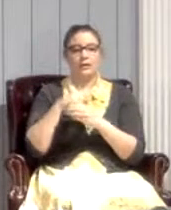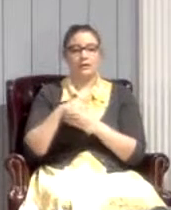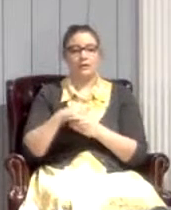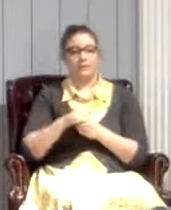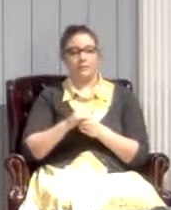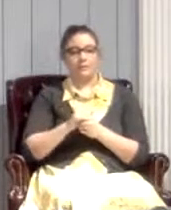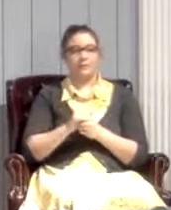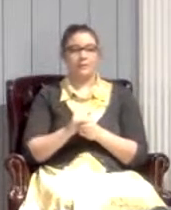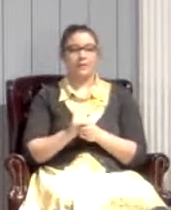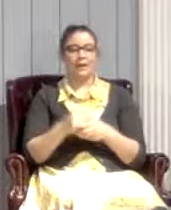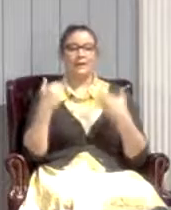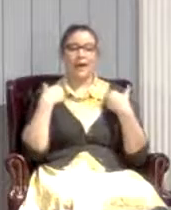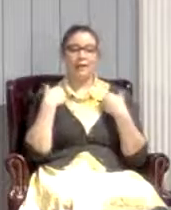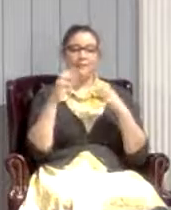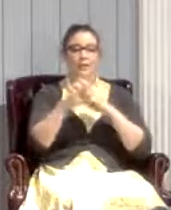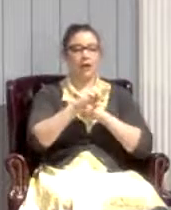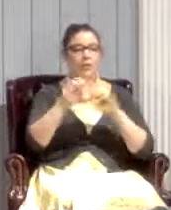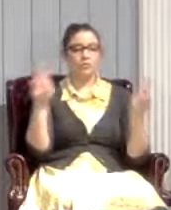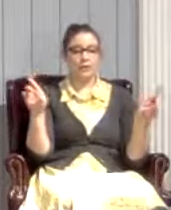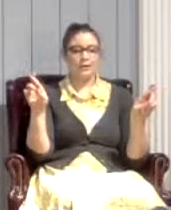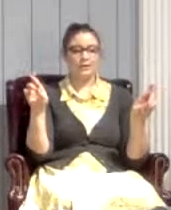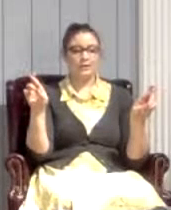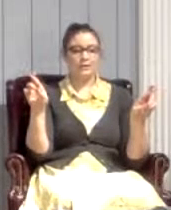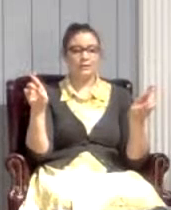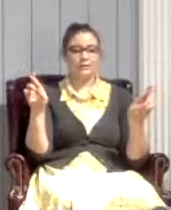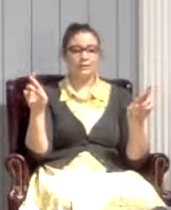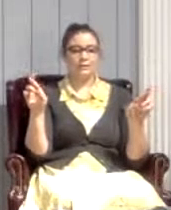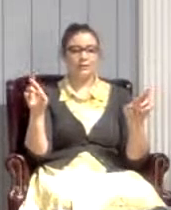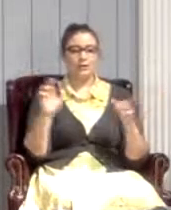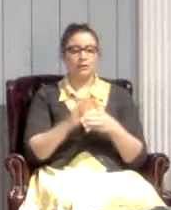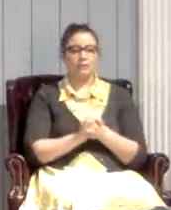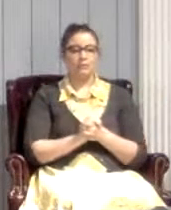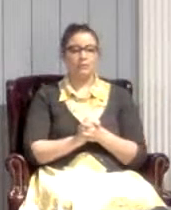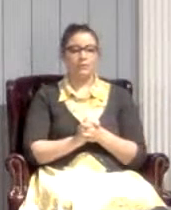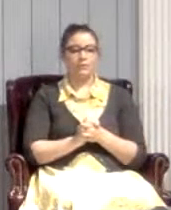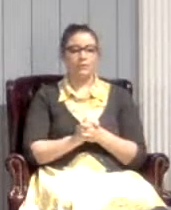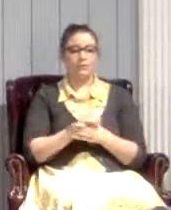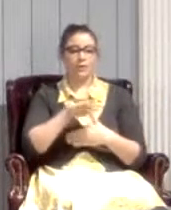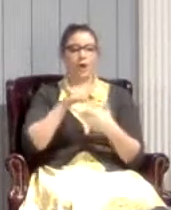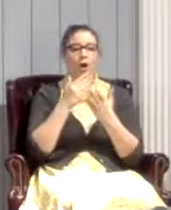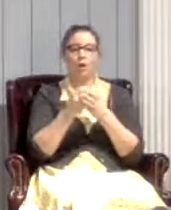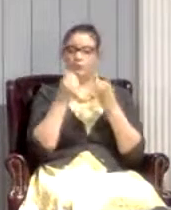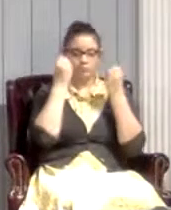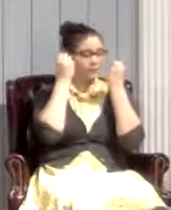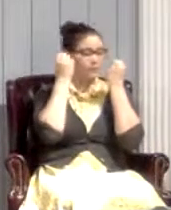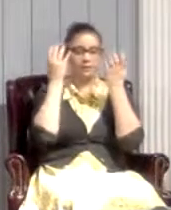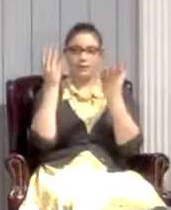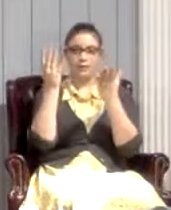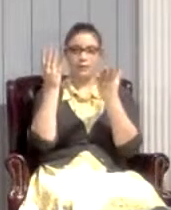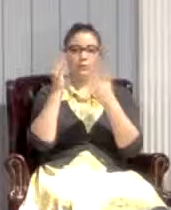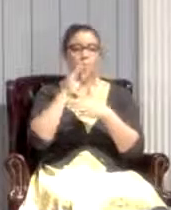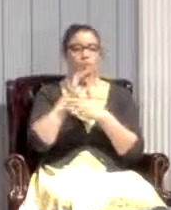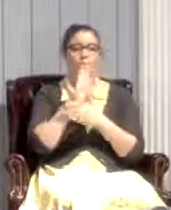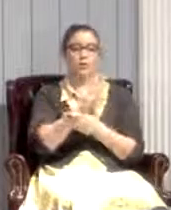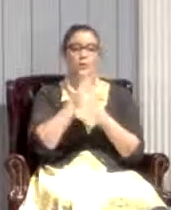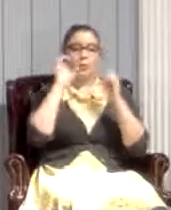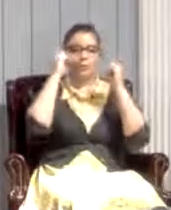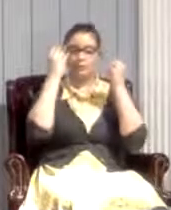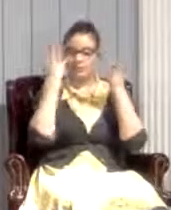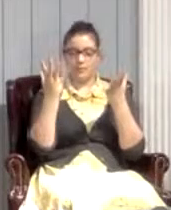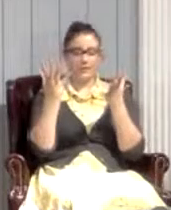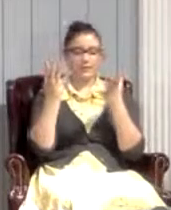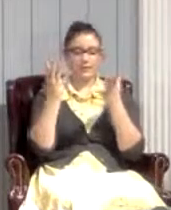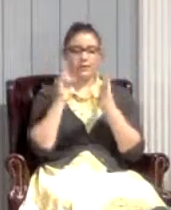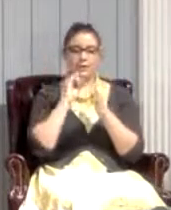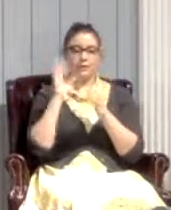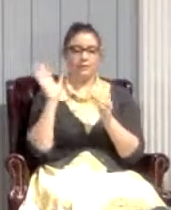having a readiness to revenge all disobedience when your obedience is fulfilled." Let me have a word of prayer.